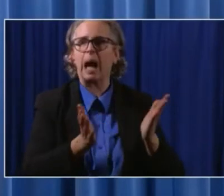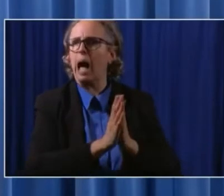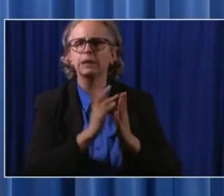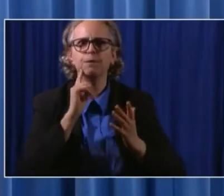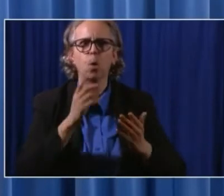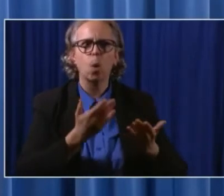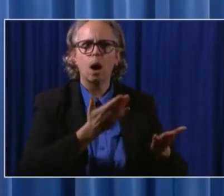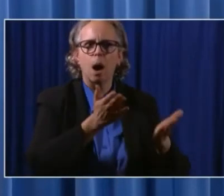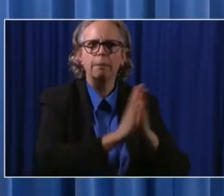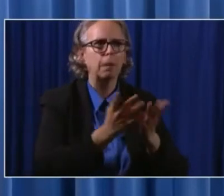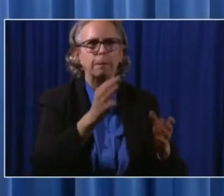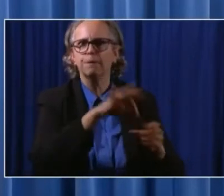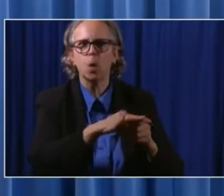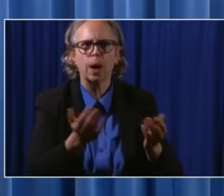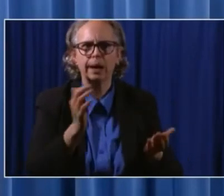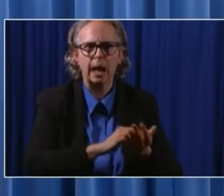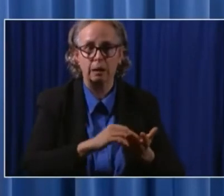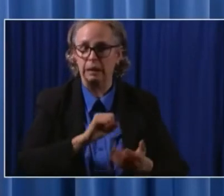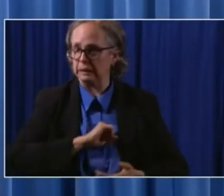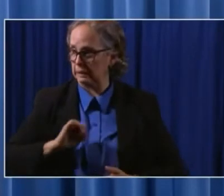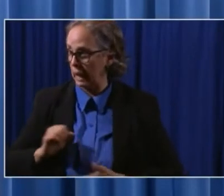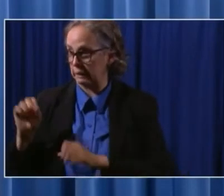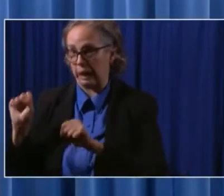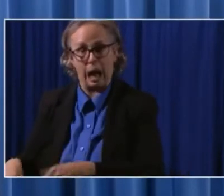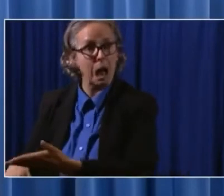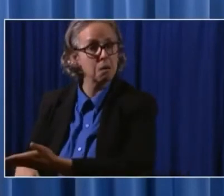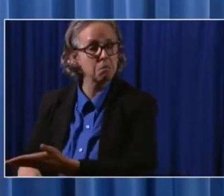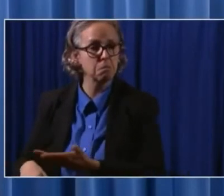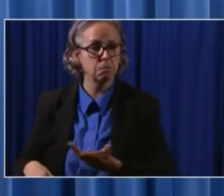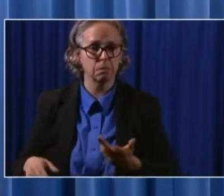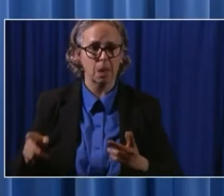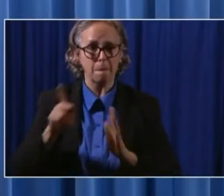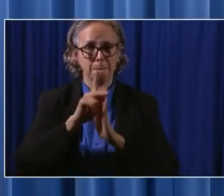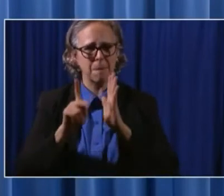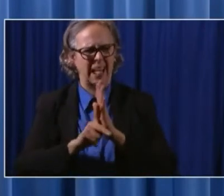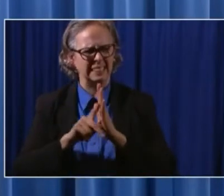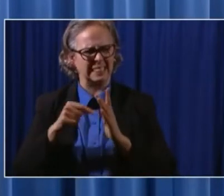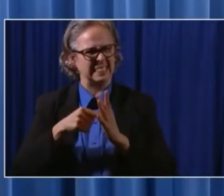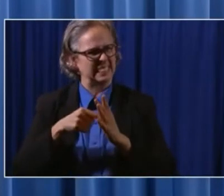The policy is good policy,